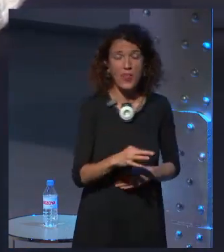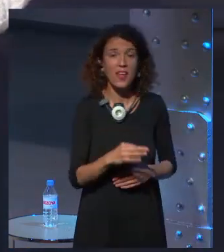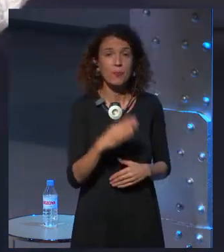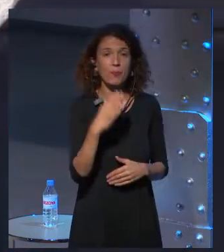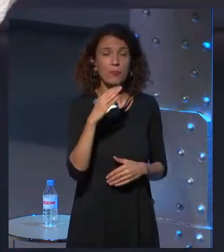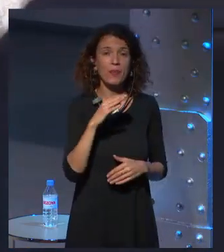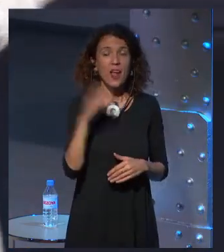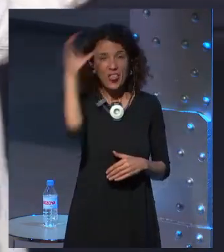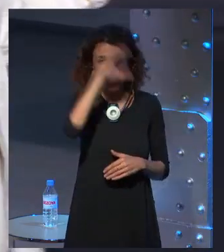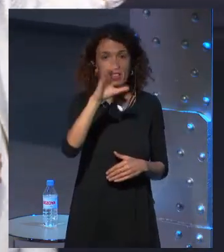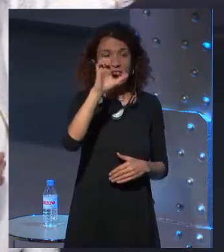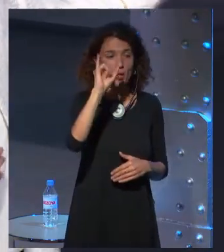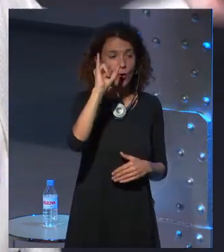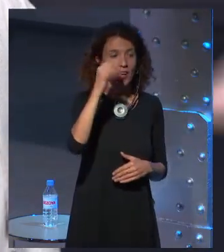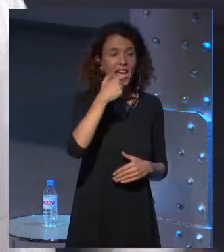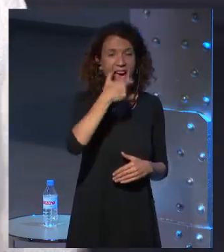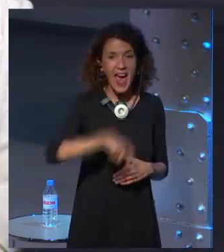it, right?